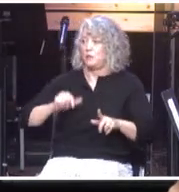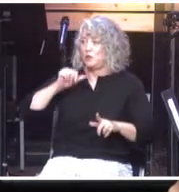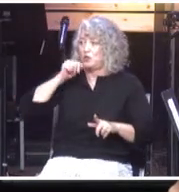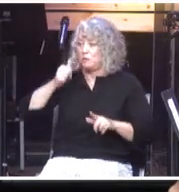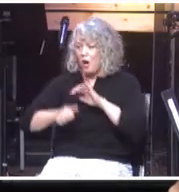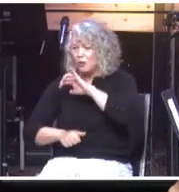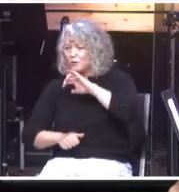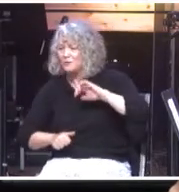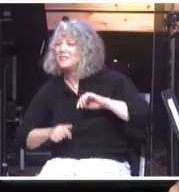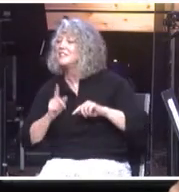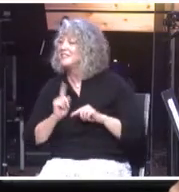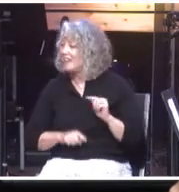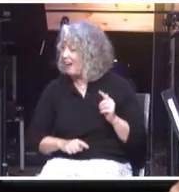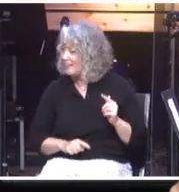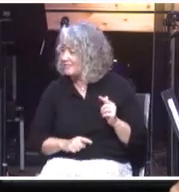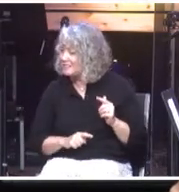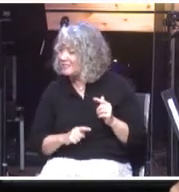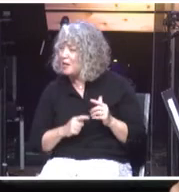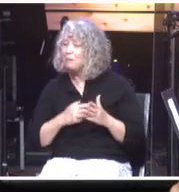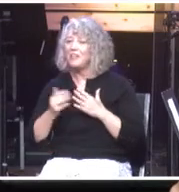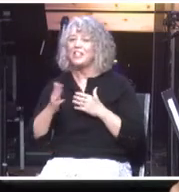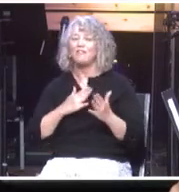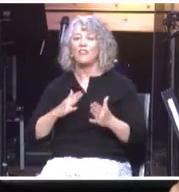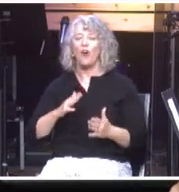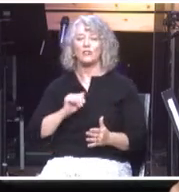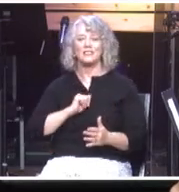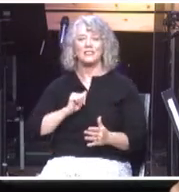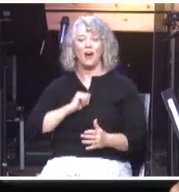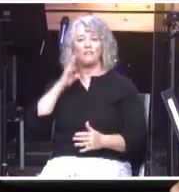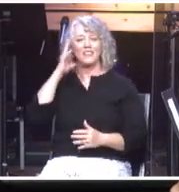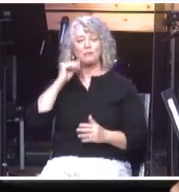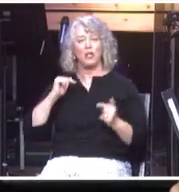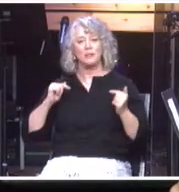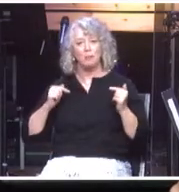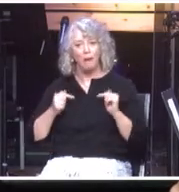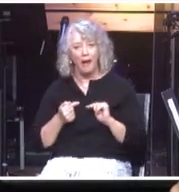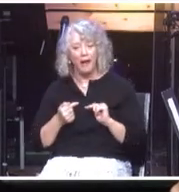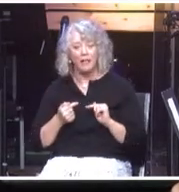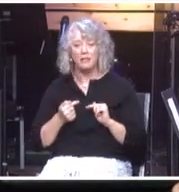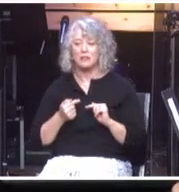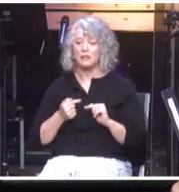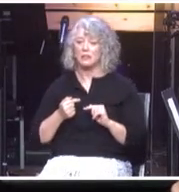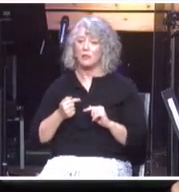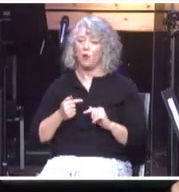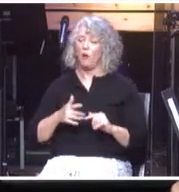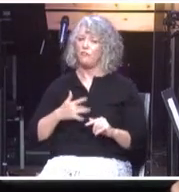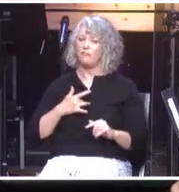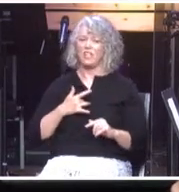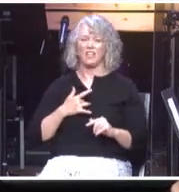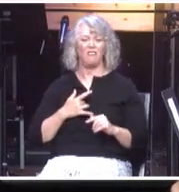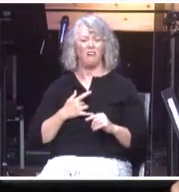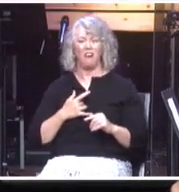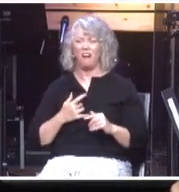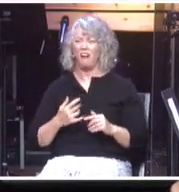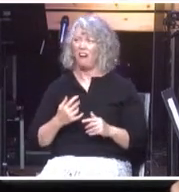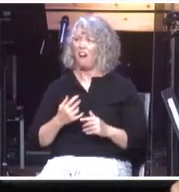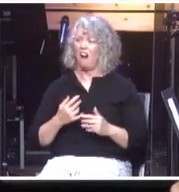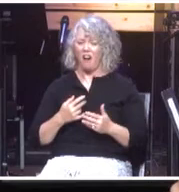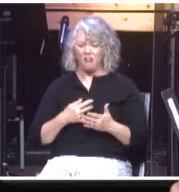even though we might find ourselves hurting, even though we might find ourselves defeated at times,